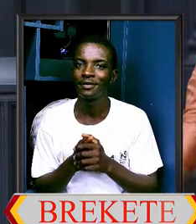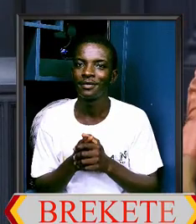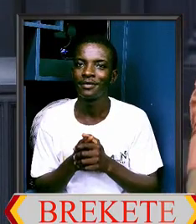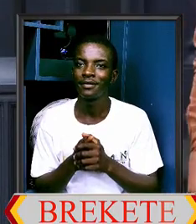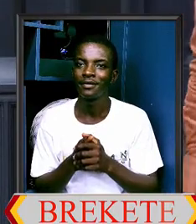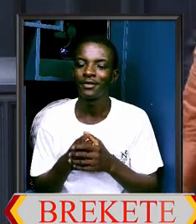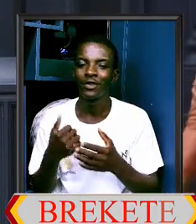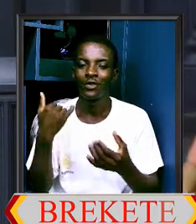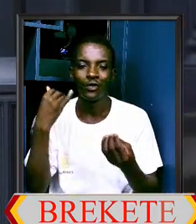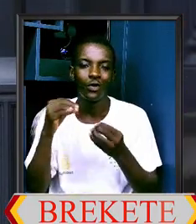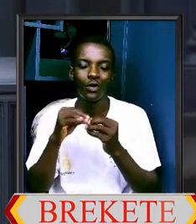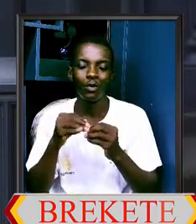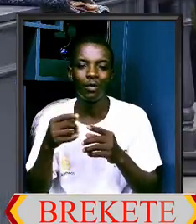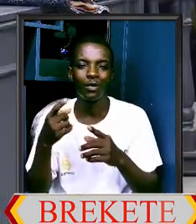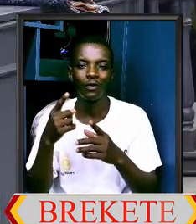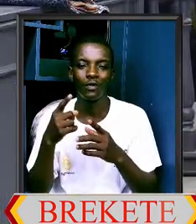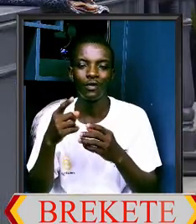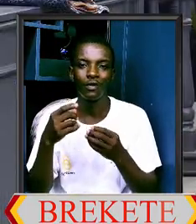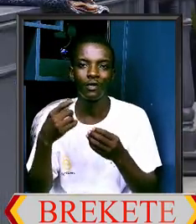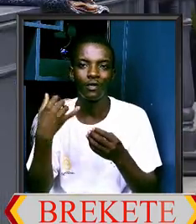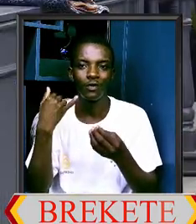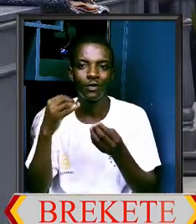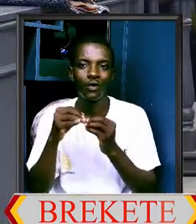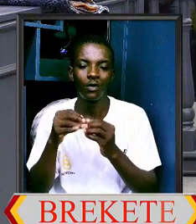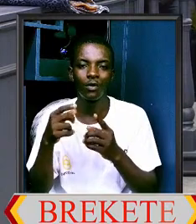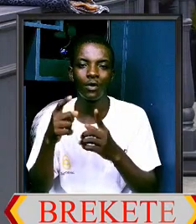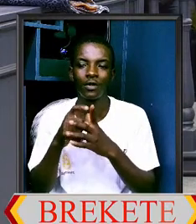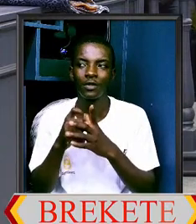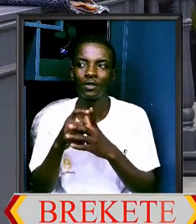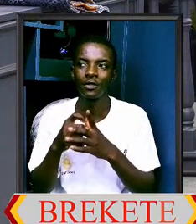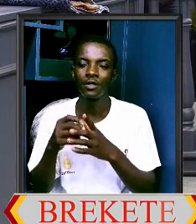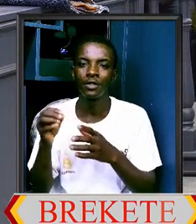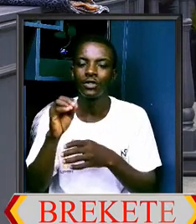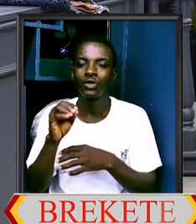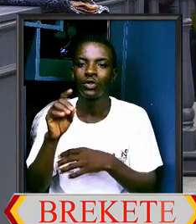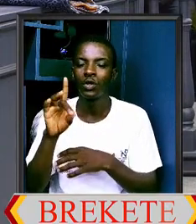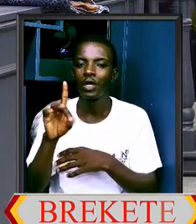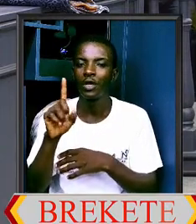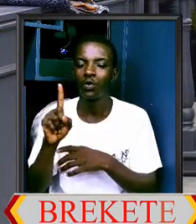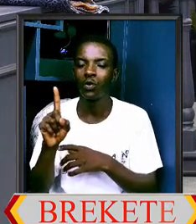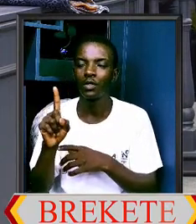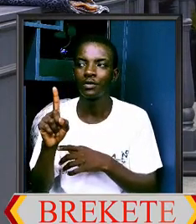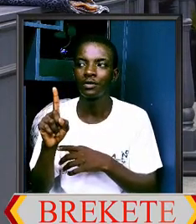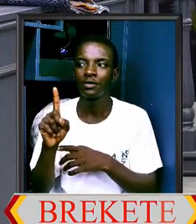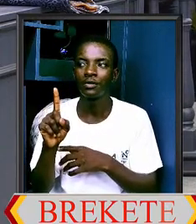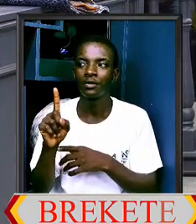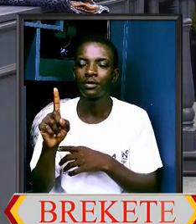Oh, yeah. Announcement okay, number for rice. For the phone number for rice now, 081